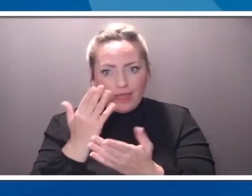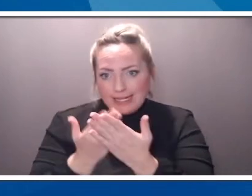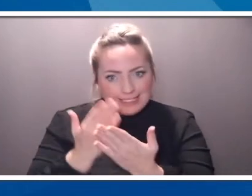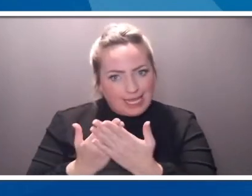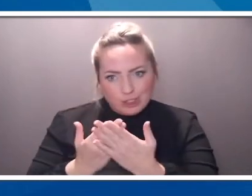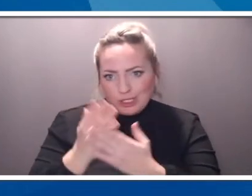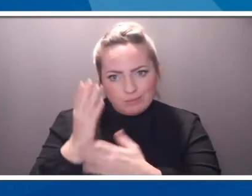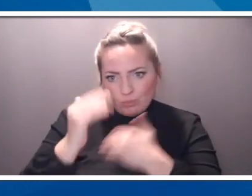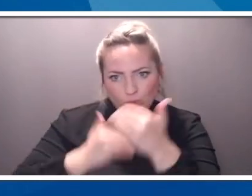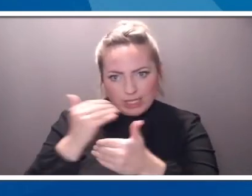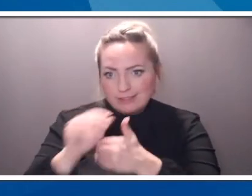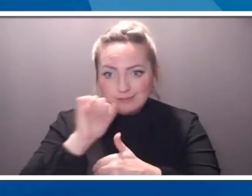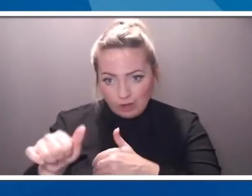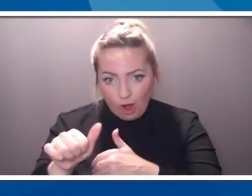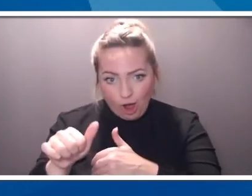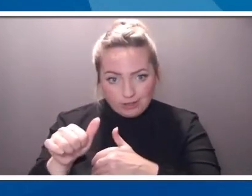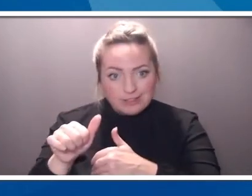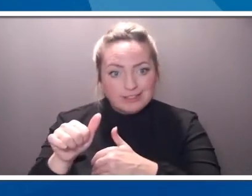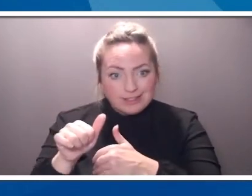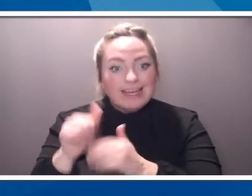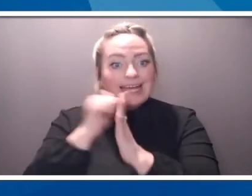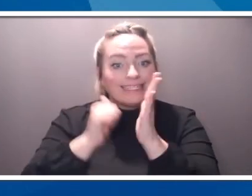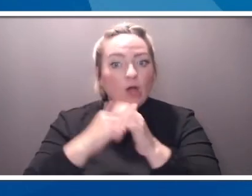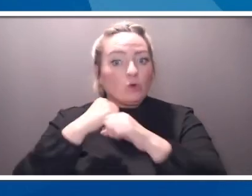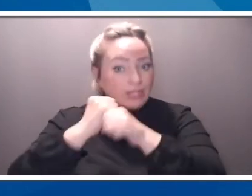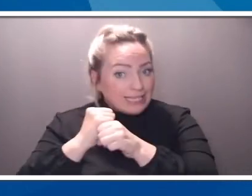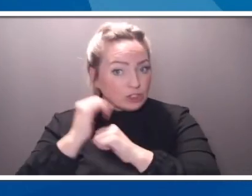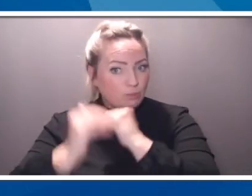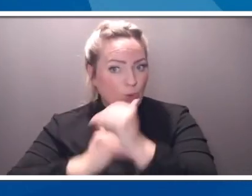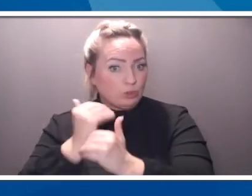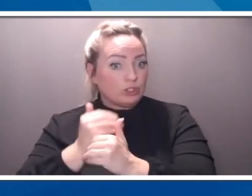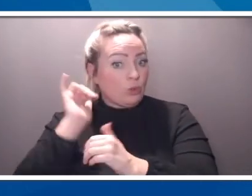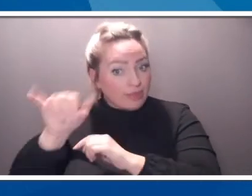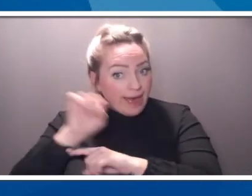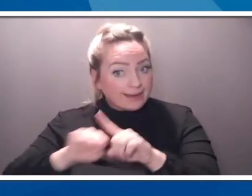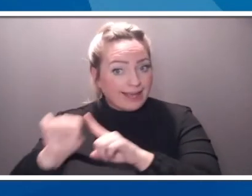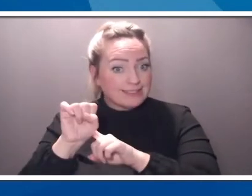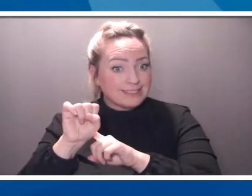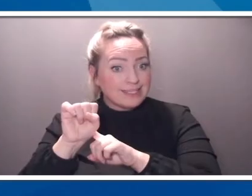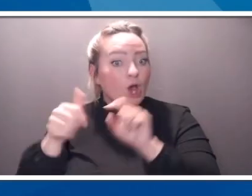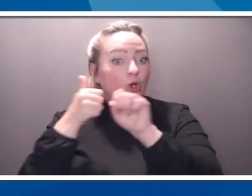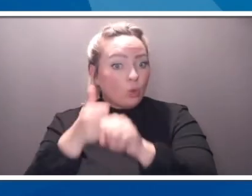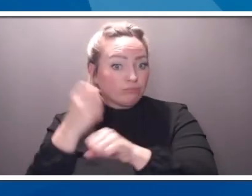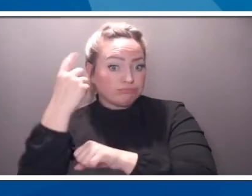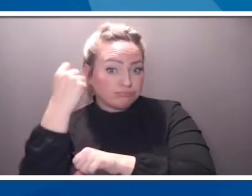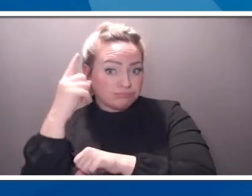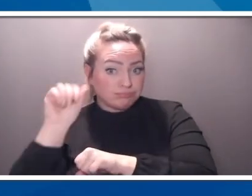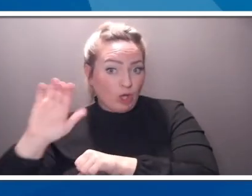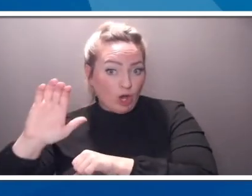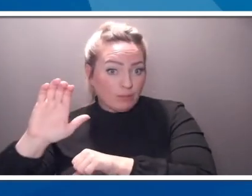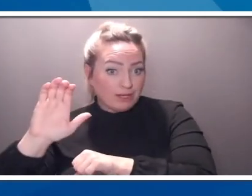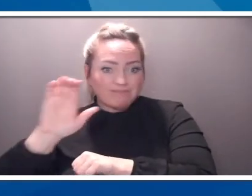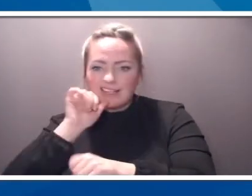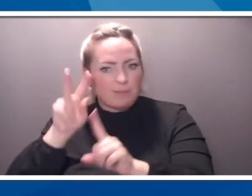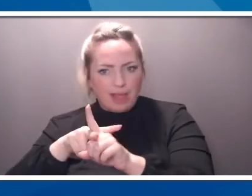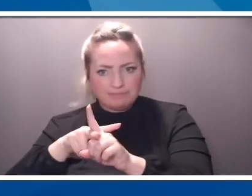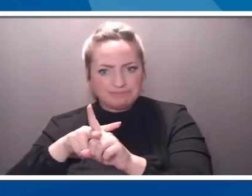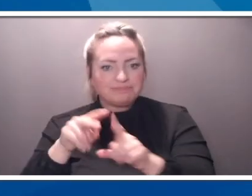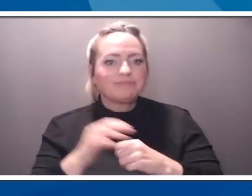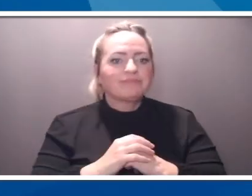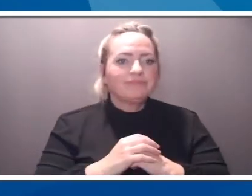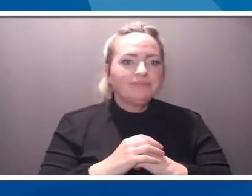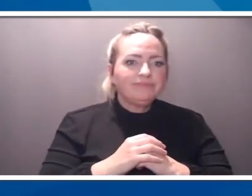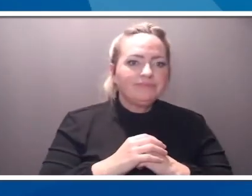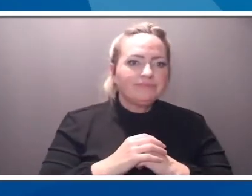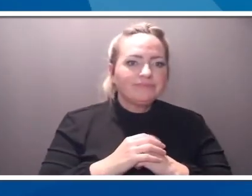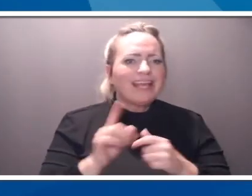that's not an authentication process as such. It's an account creation process. So in that case, according to the understanding document,